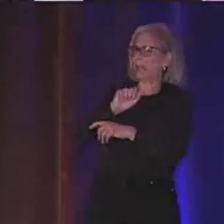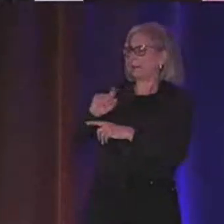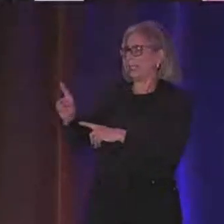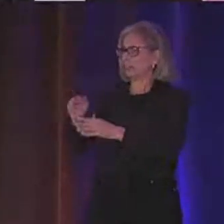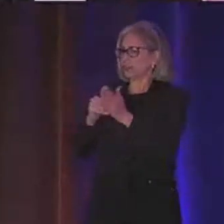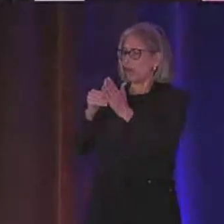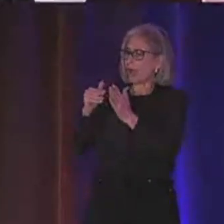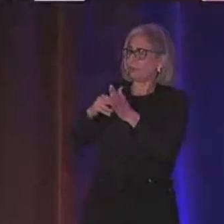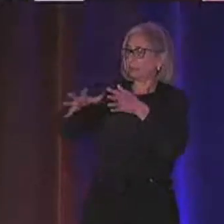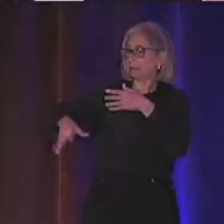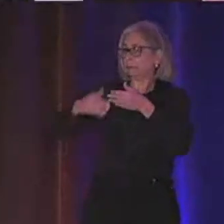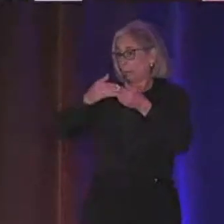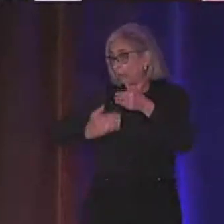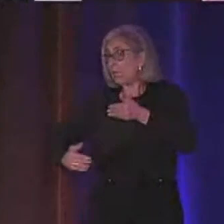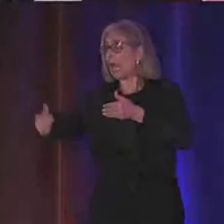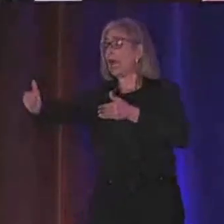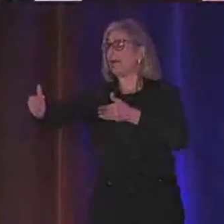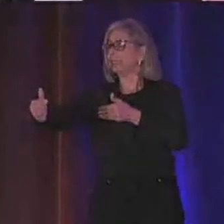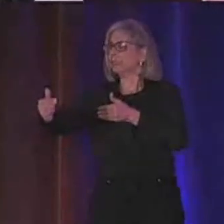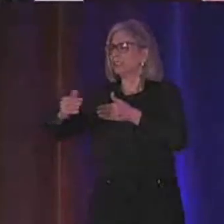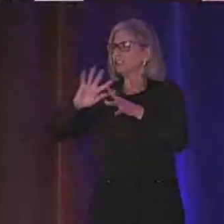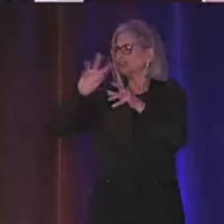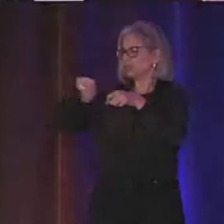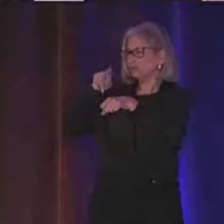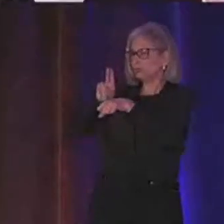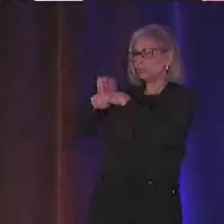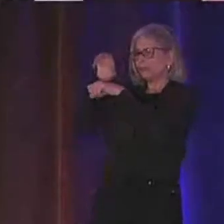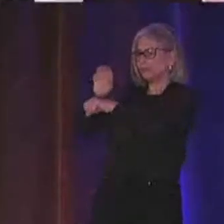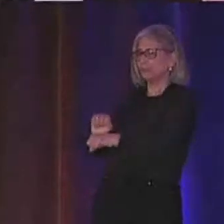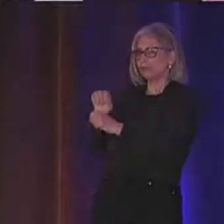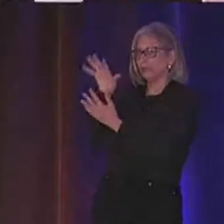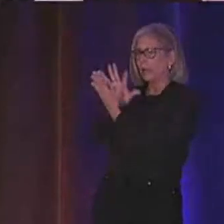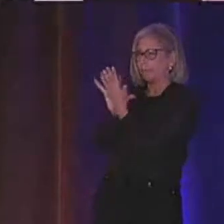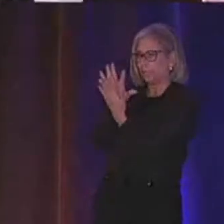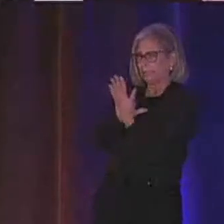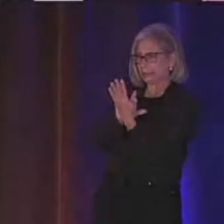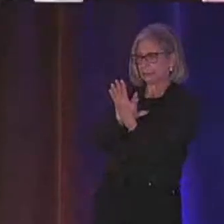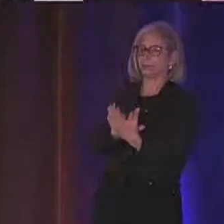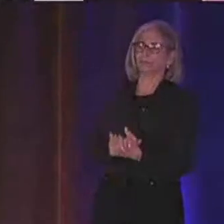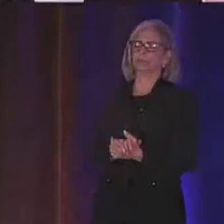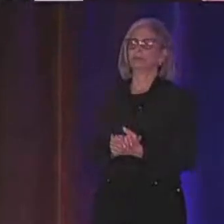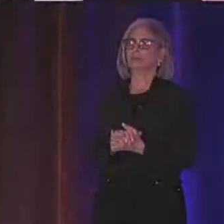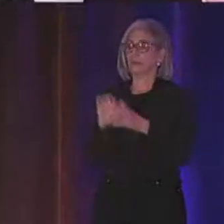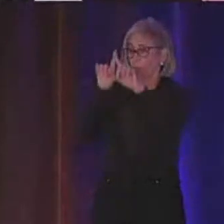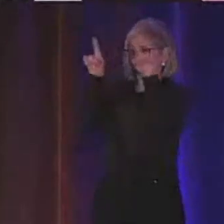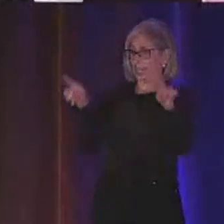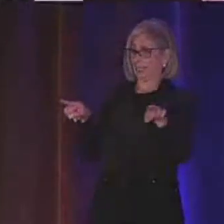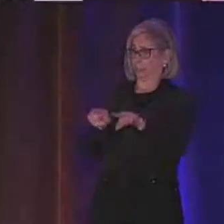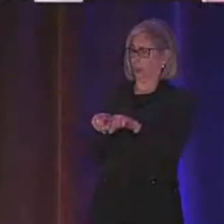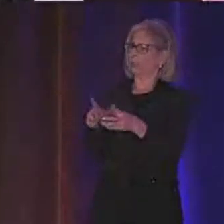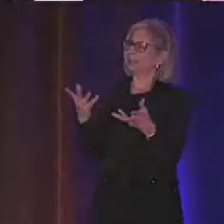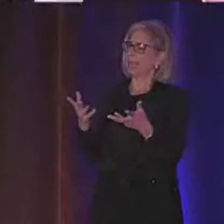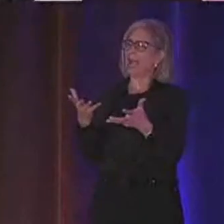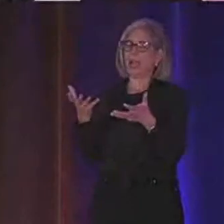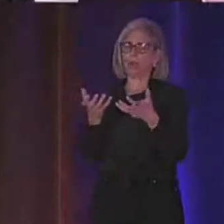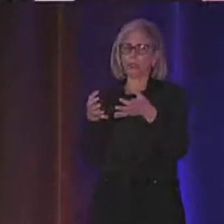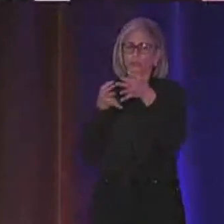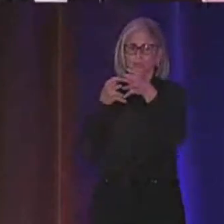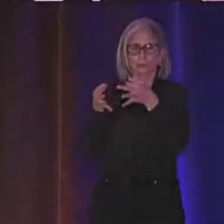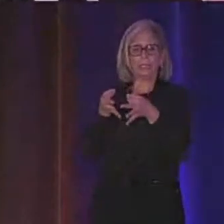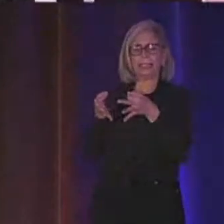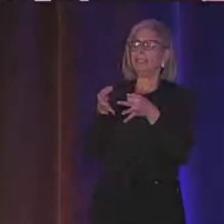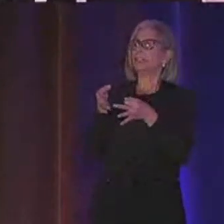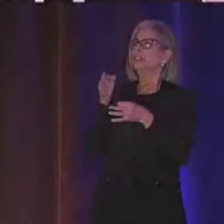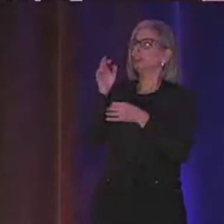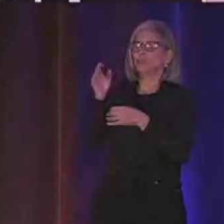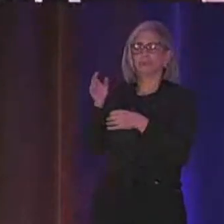often extend beyond the traditional dashboard interface. So I like to define data experience